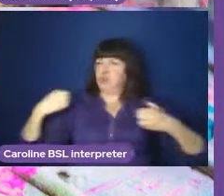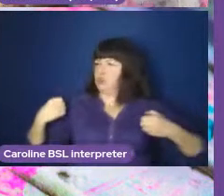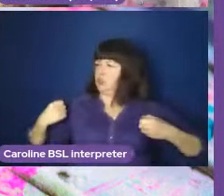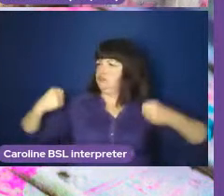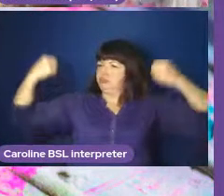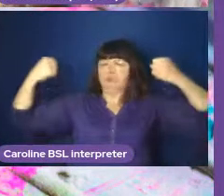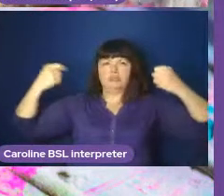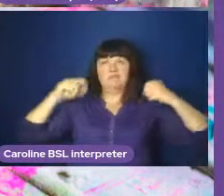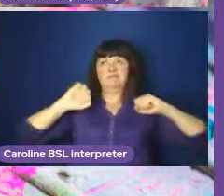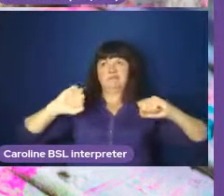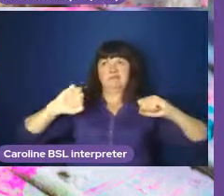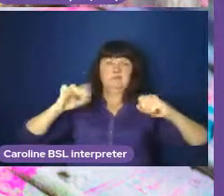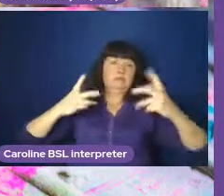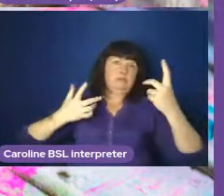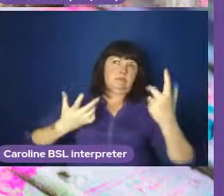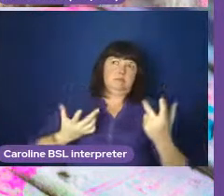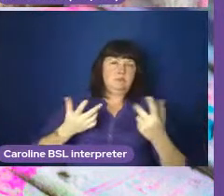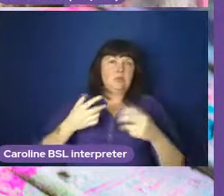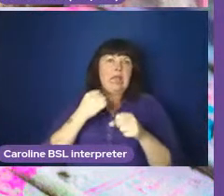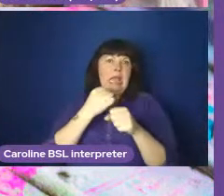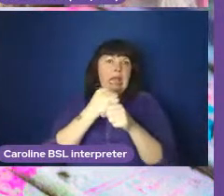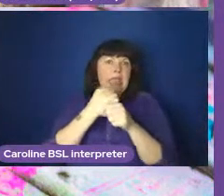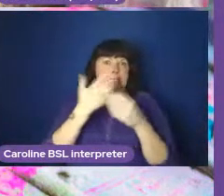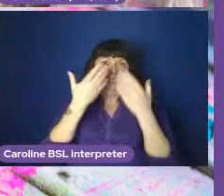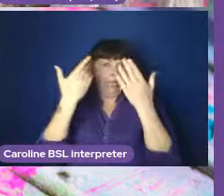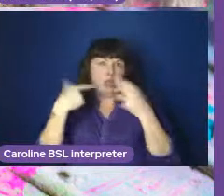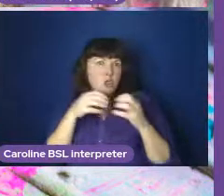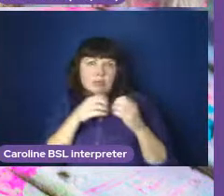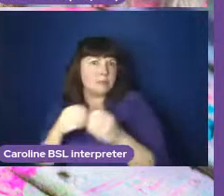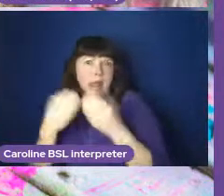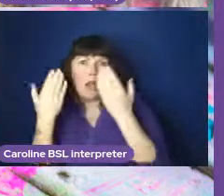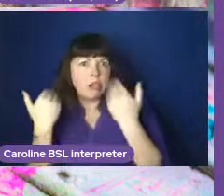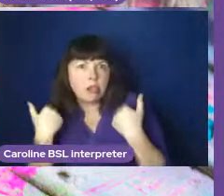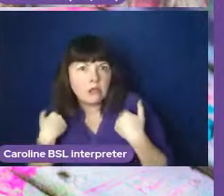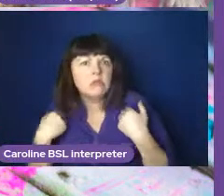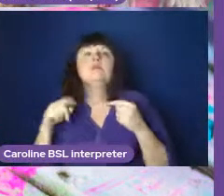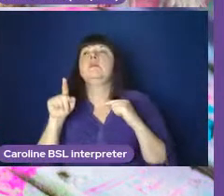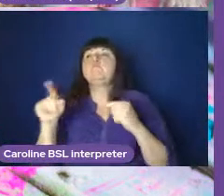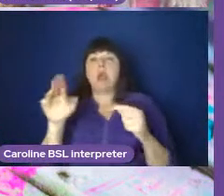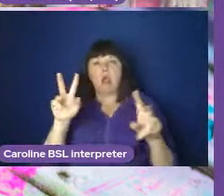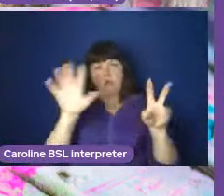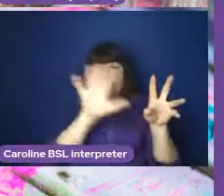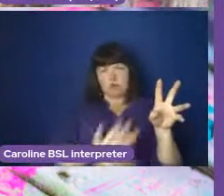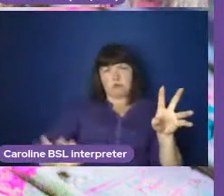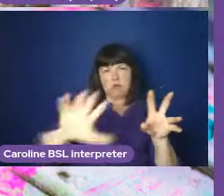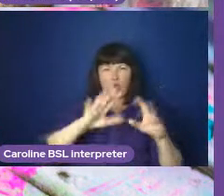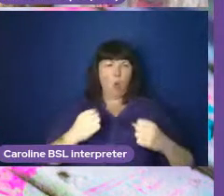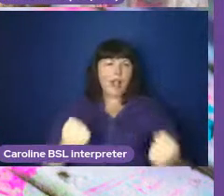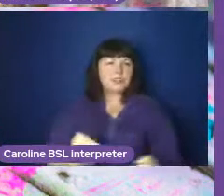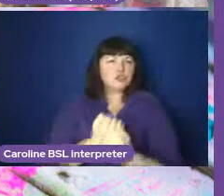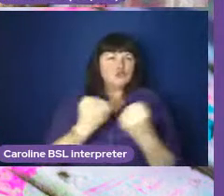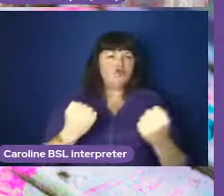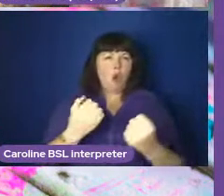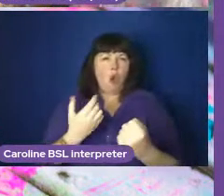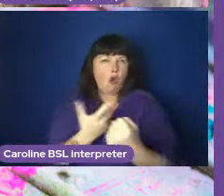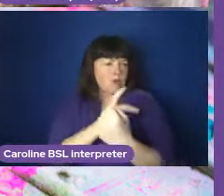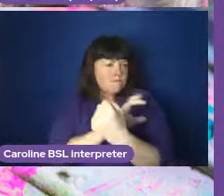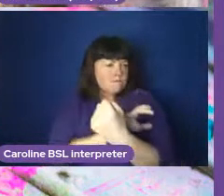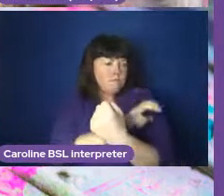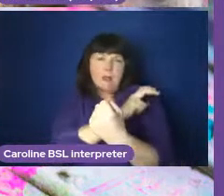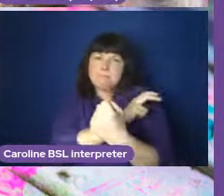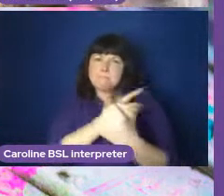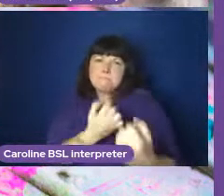warrior, you know, love it. And I really like the shapes and the way that it kind of goes round in circles as well.